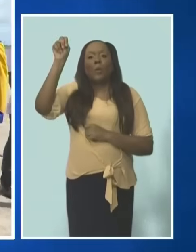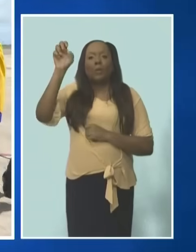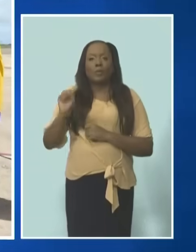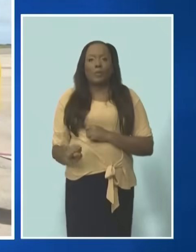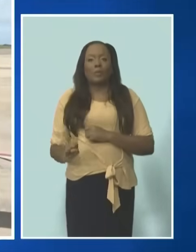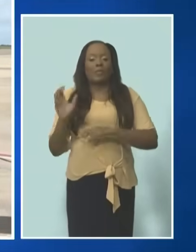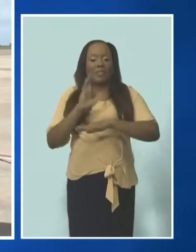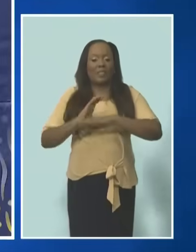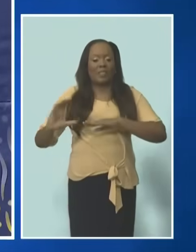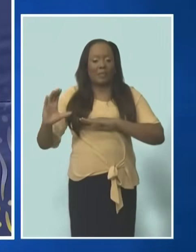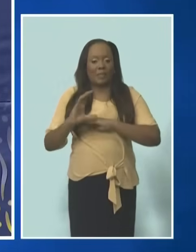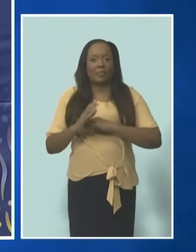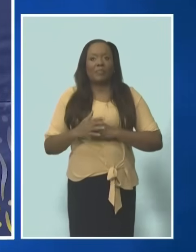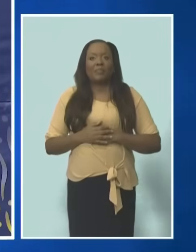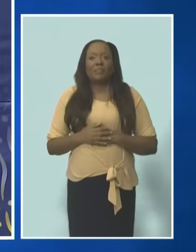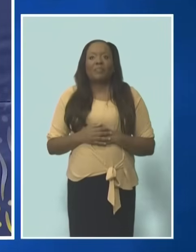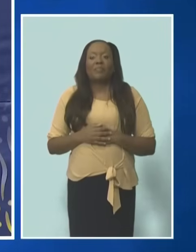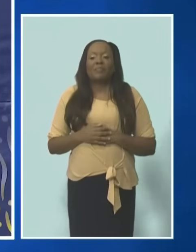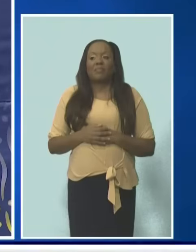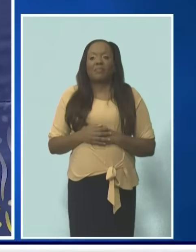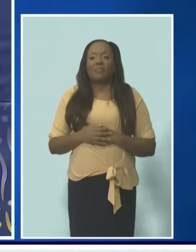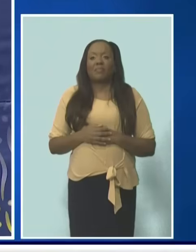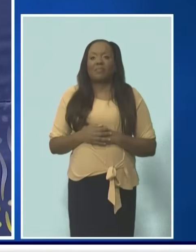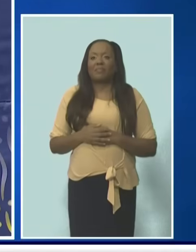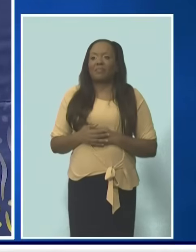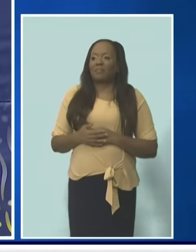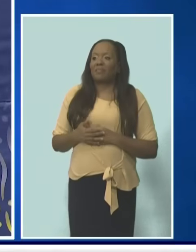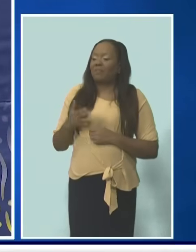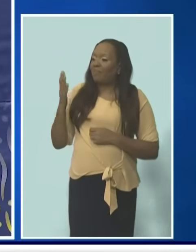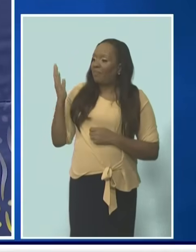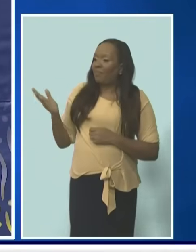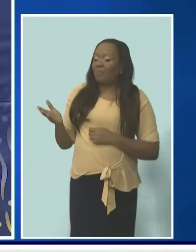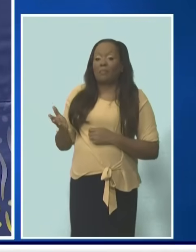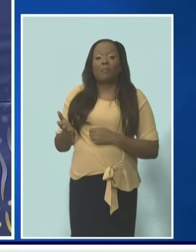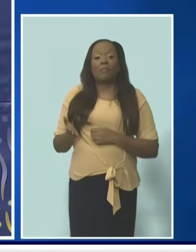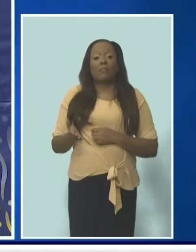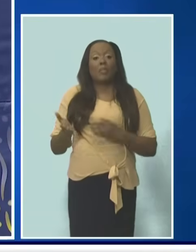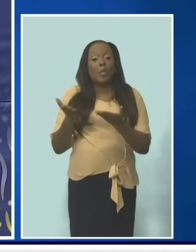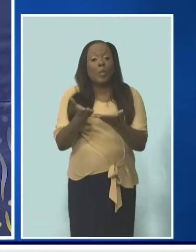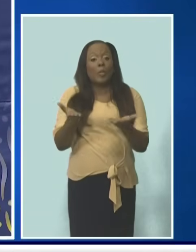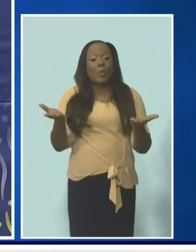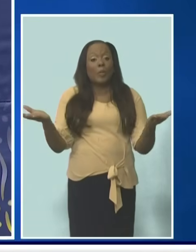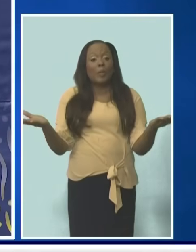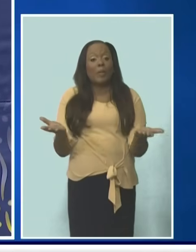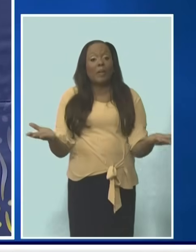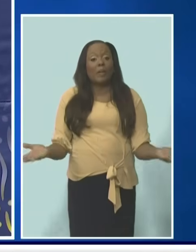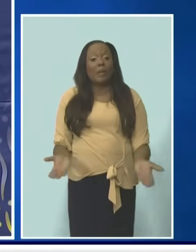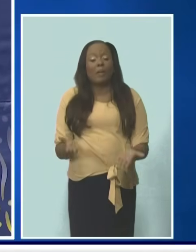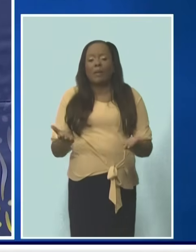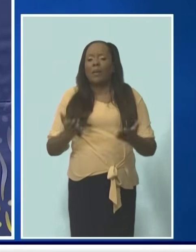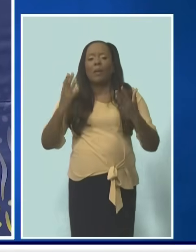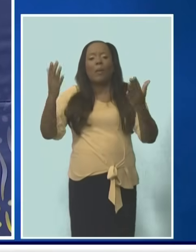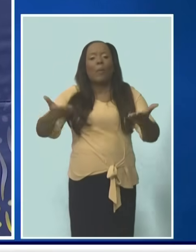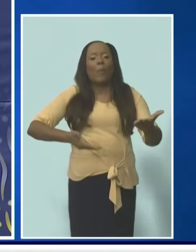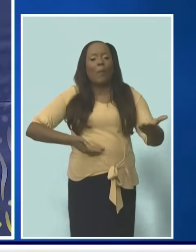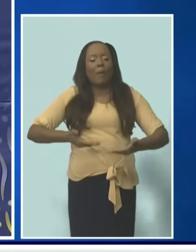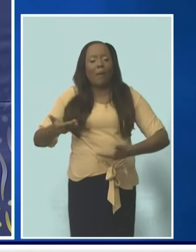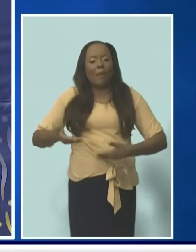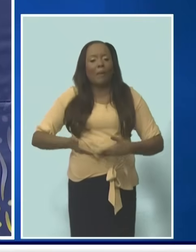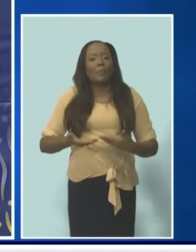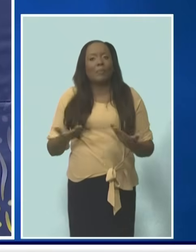the region. Your presence is welcome. I'm told that there is an FBO arrangement that should